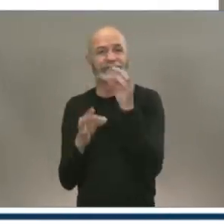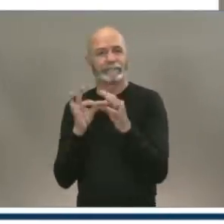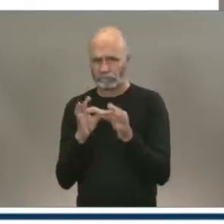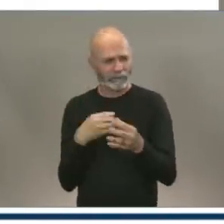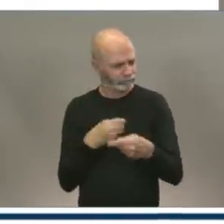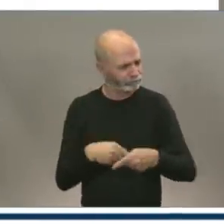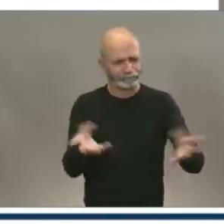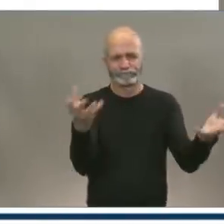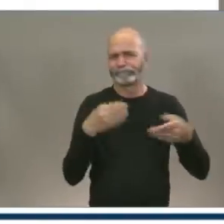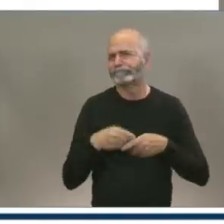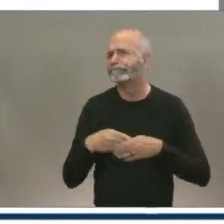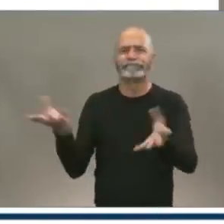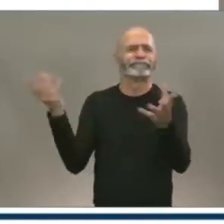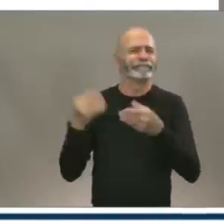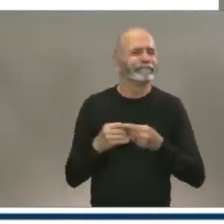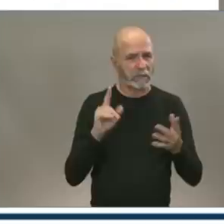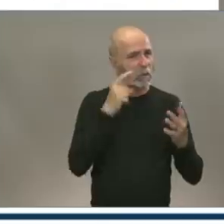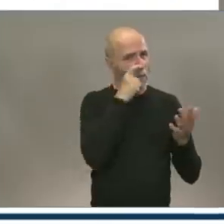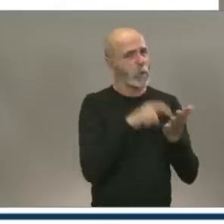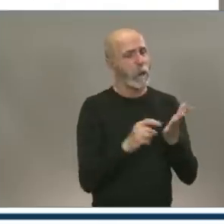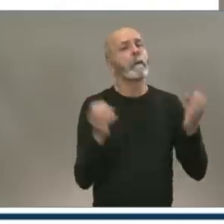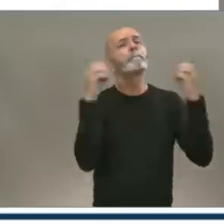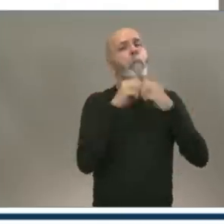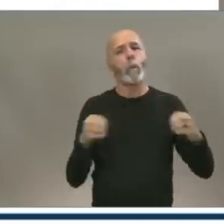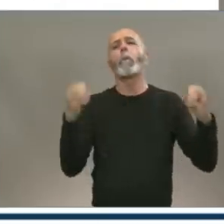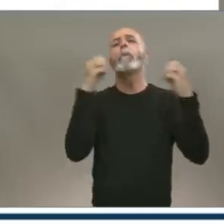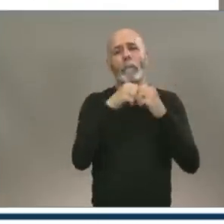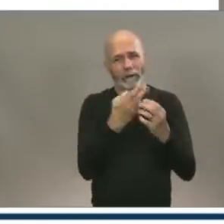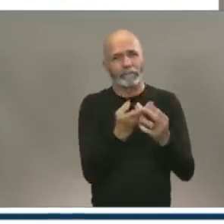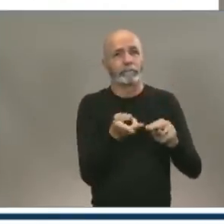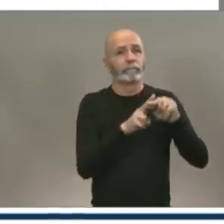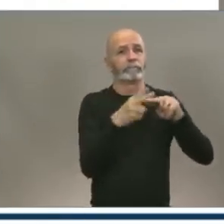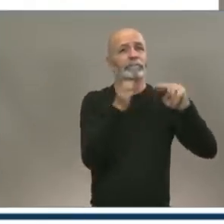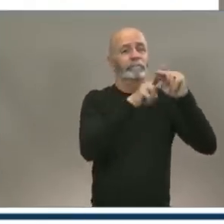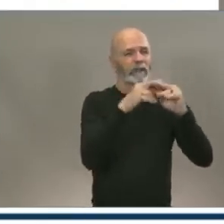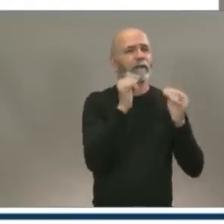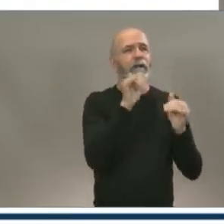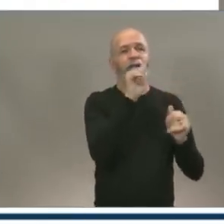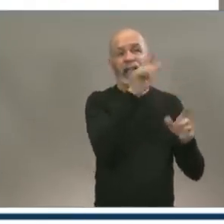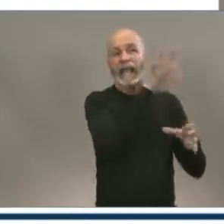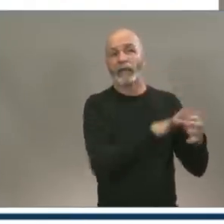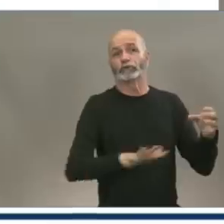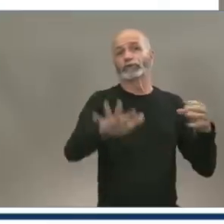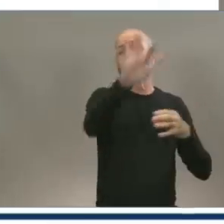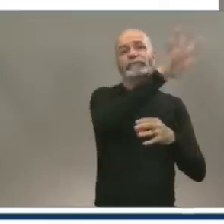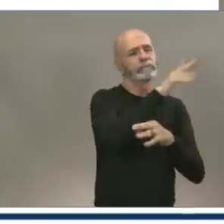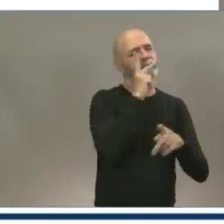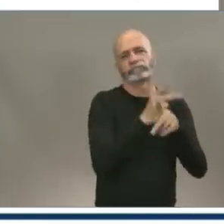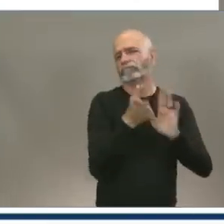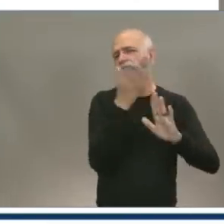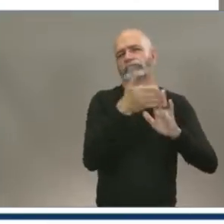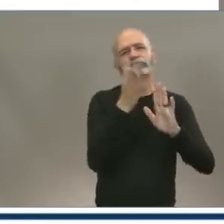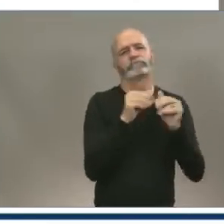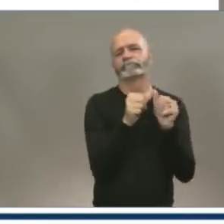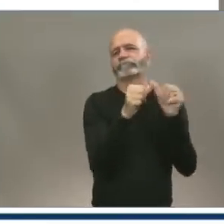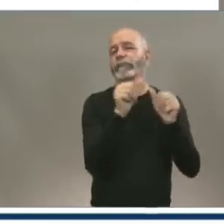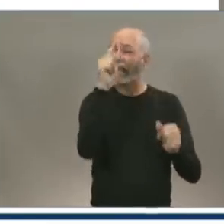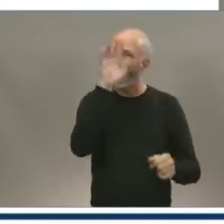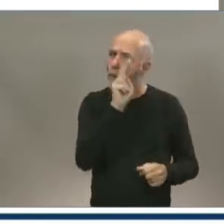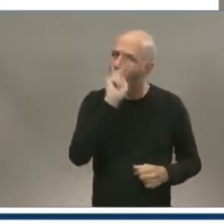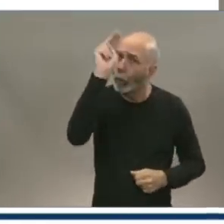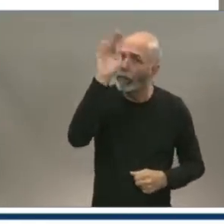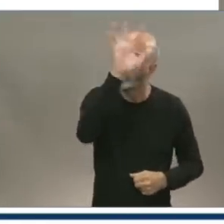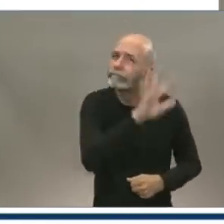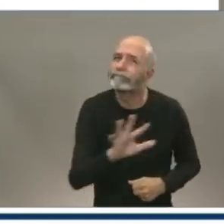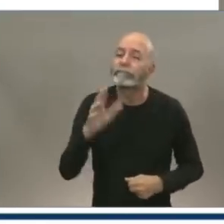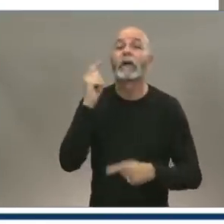any communities to increase access to testing, and that has happened and will continue to happen in northern Nova Scotia. The mobile units are going back